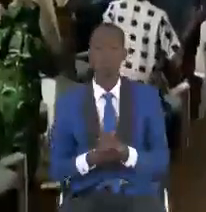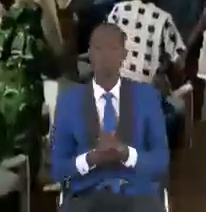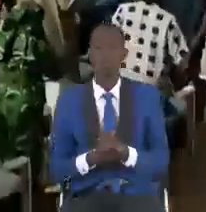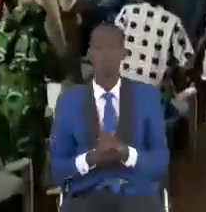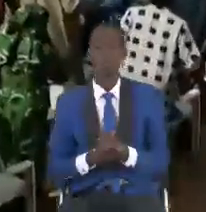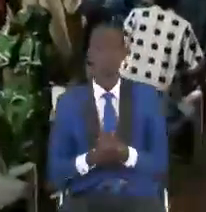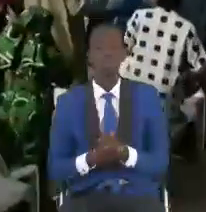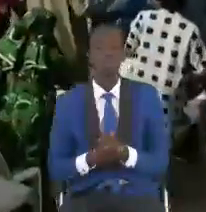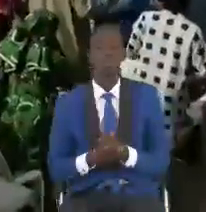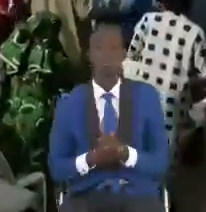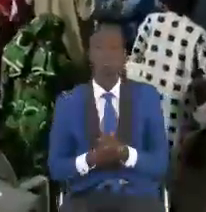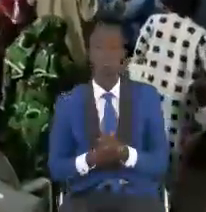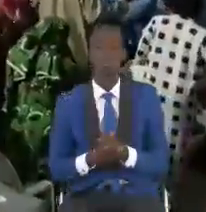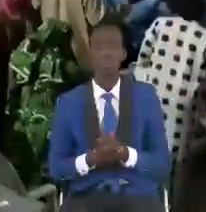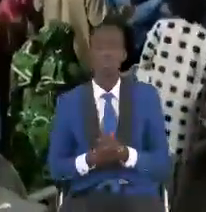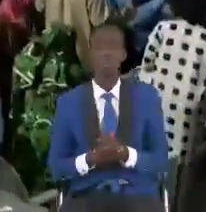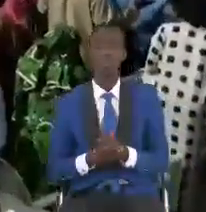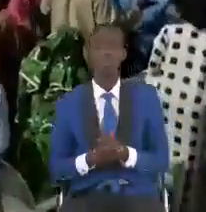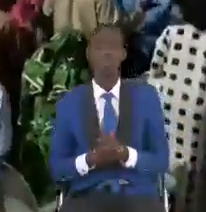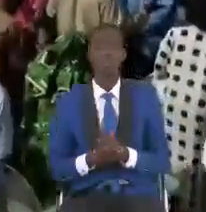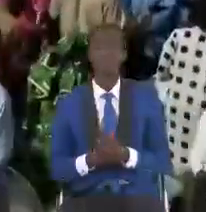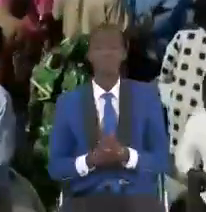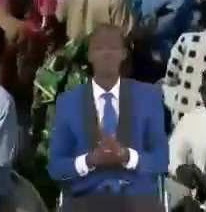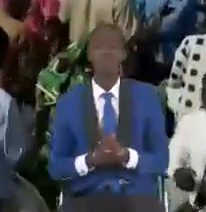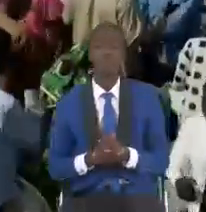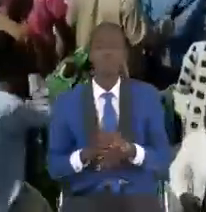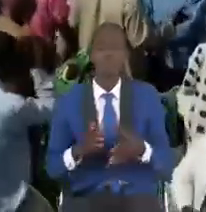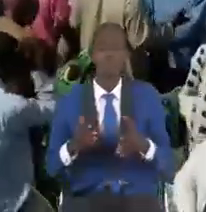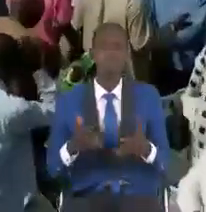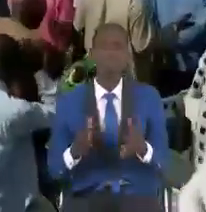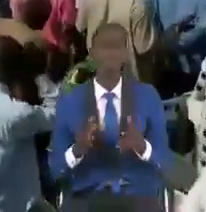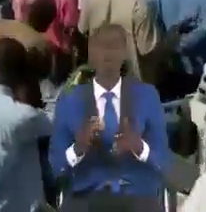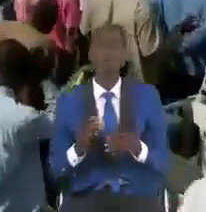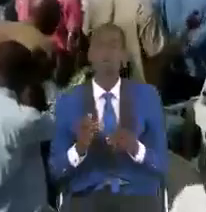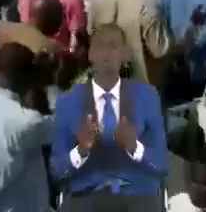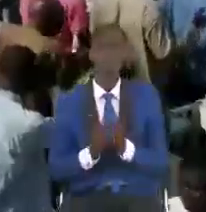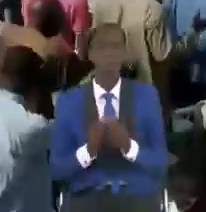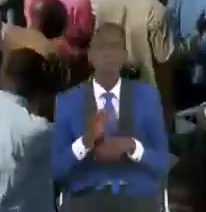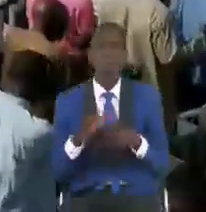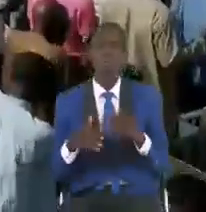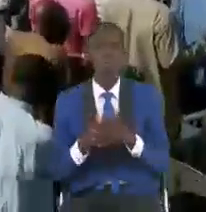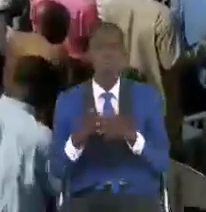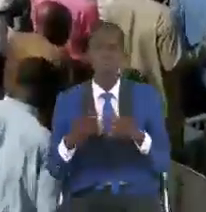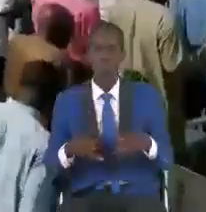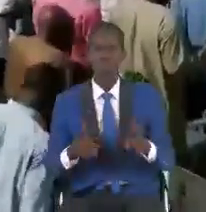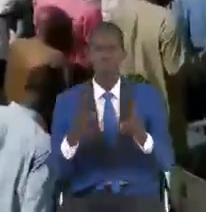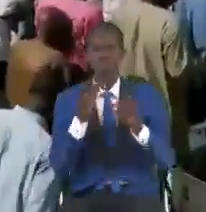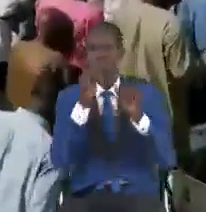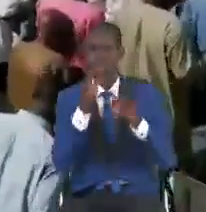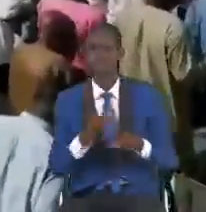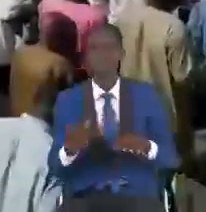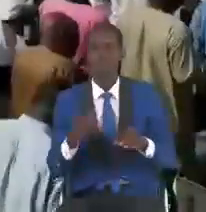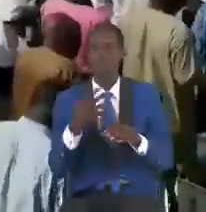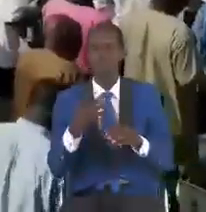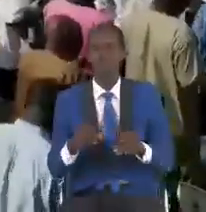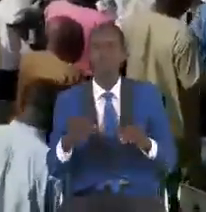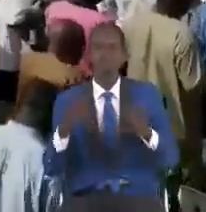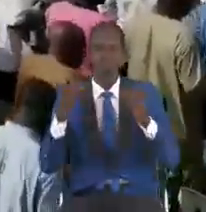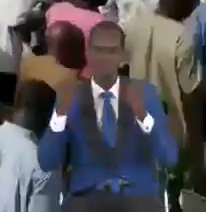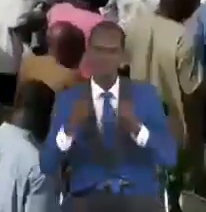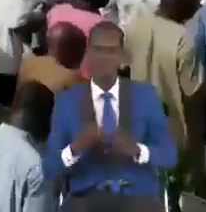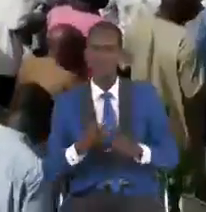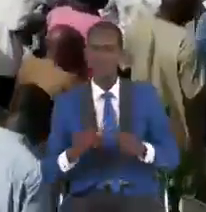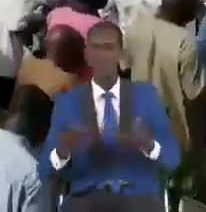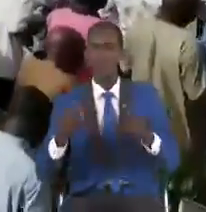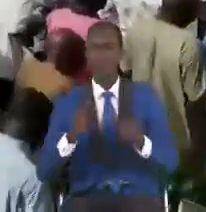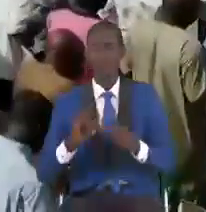You have all the channels of blessing, channels of refreshing, channels of strengthening coming your way.